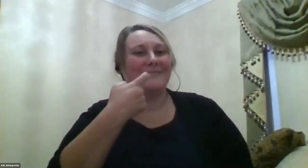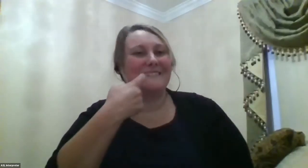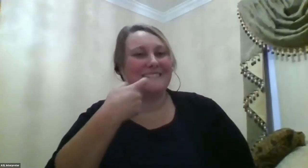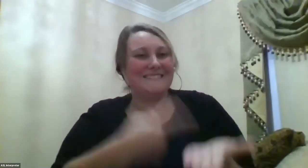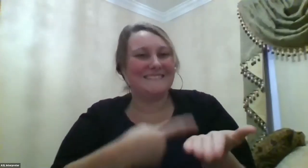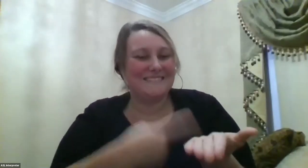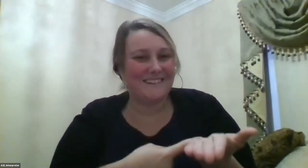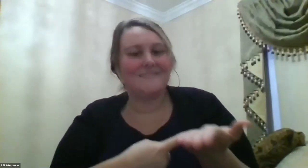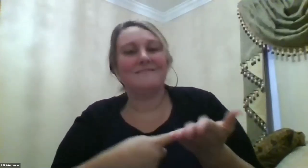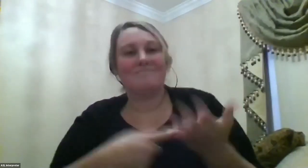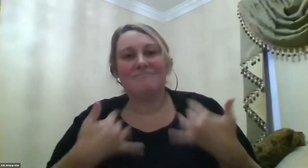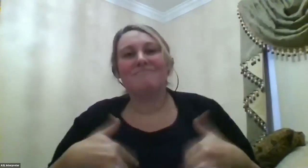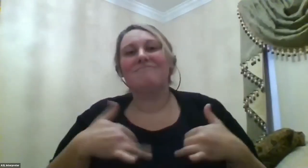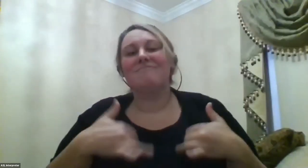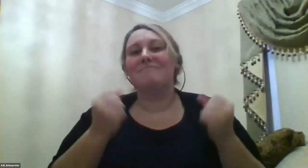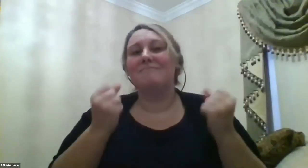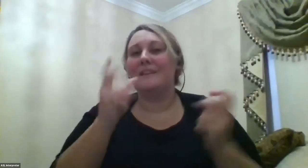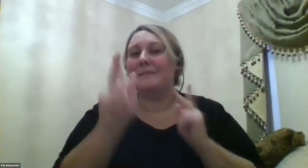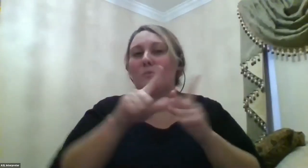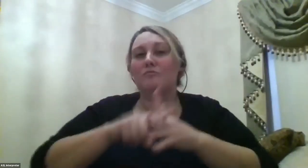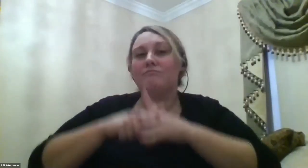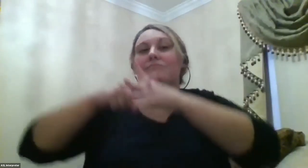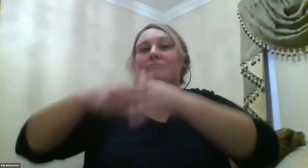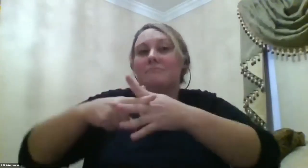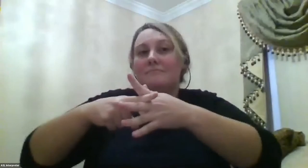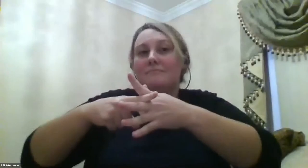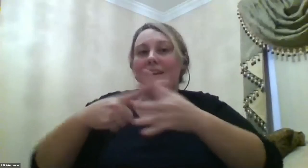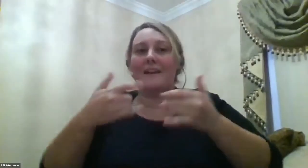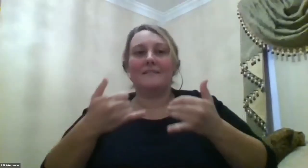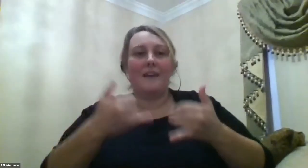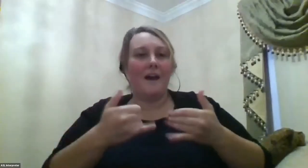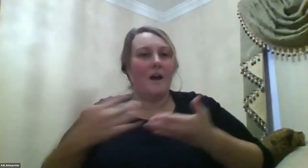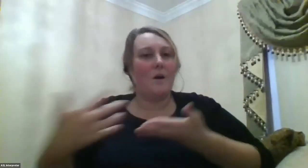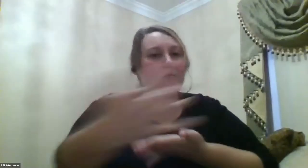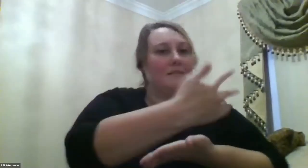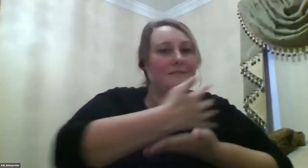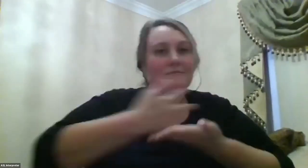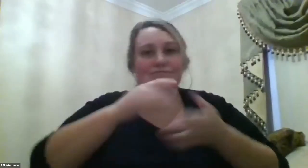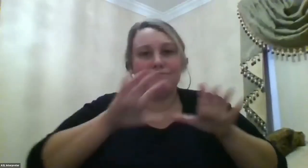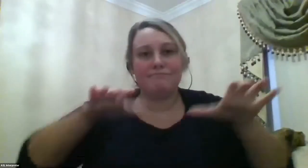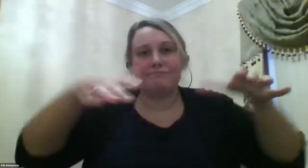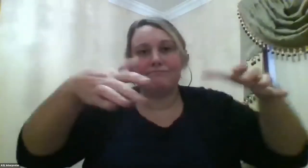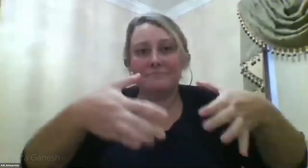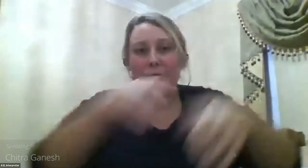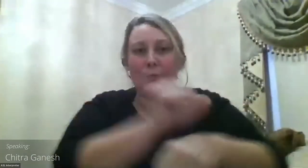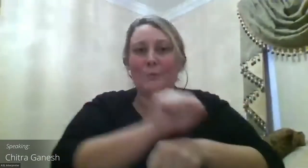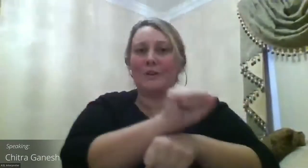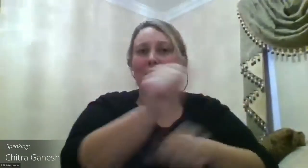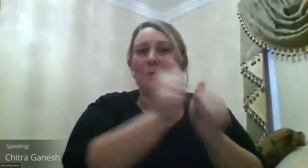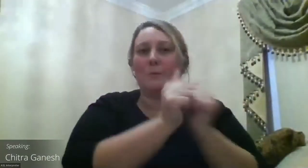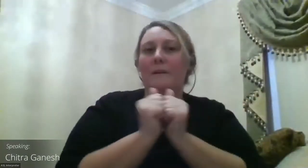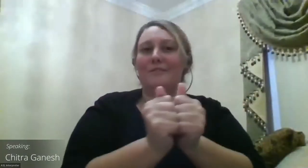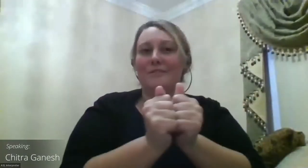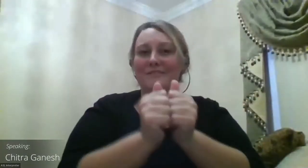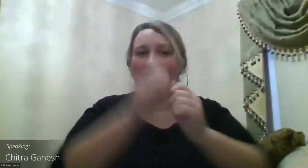at once, I think. Um, yeah. And I think that, um, for me, those, those were really